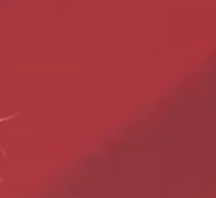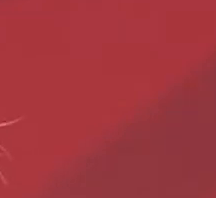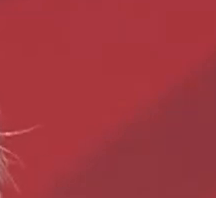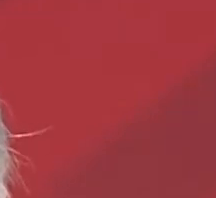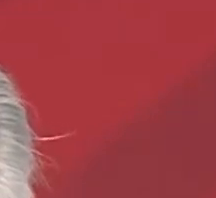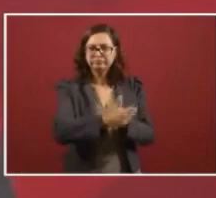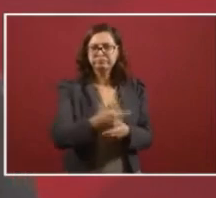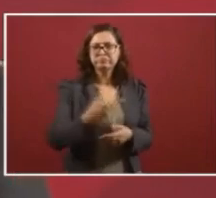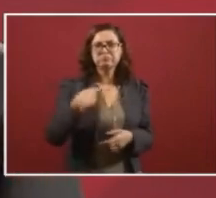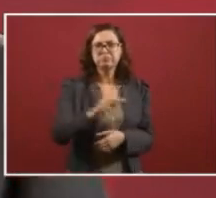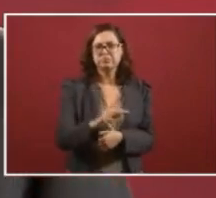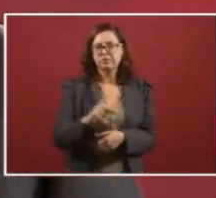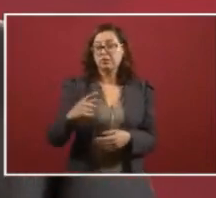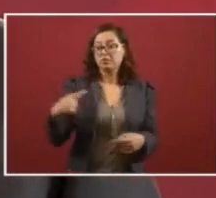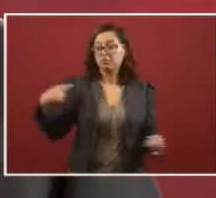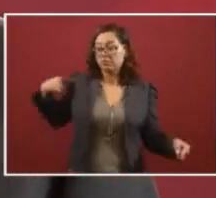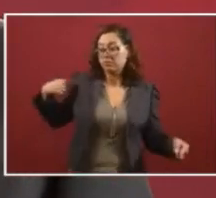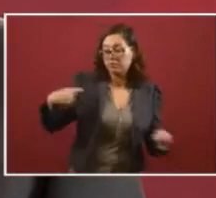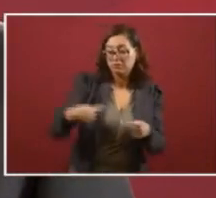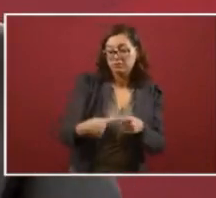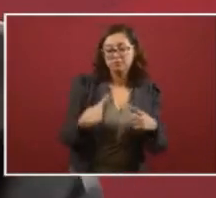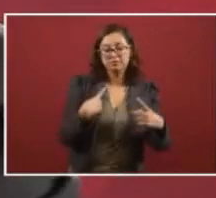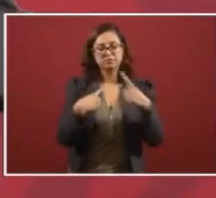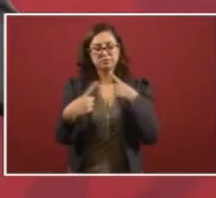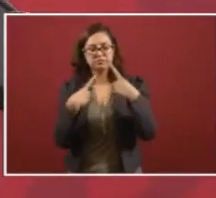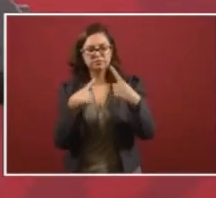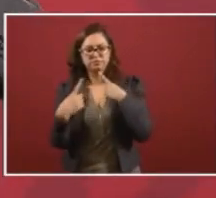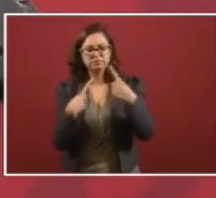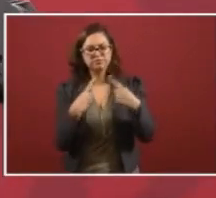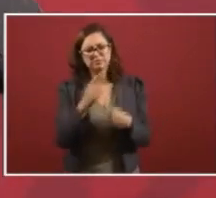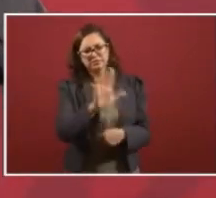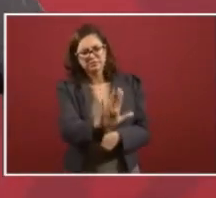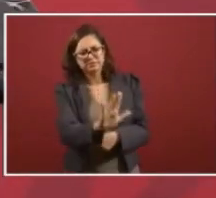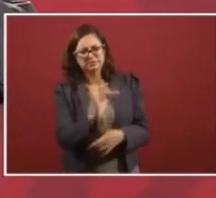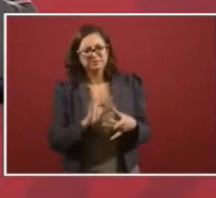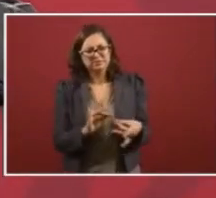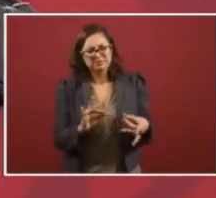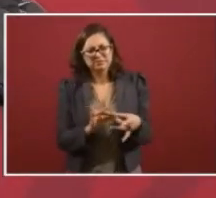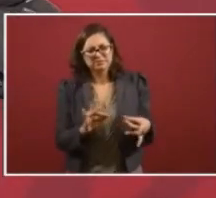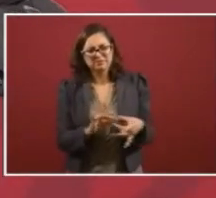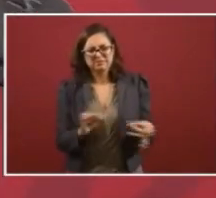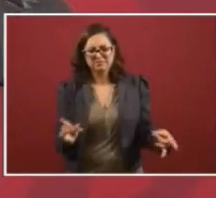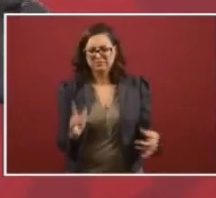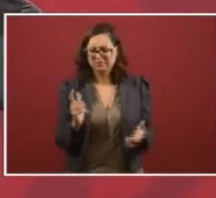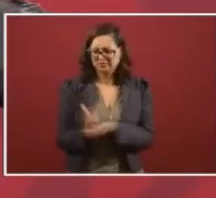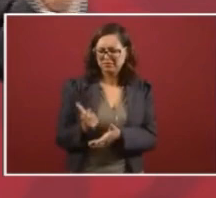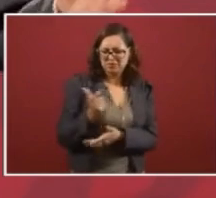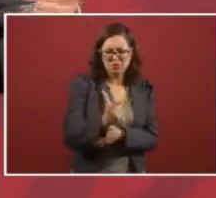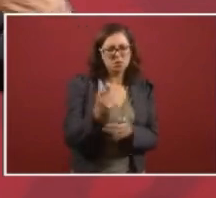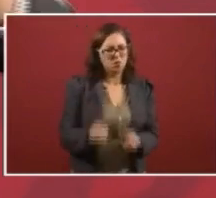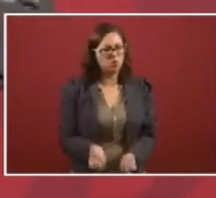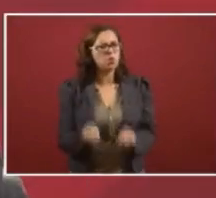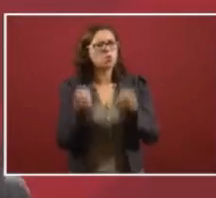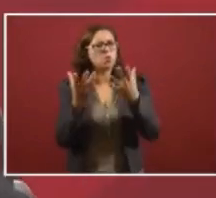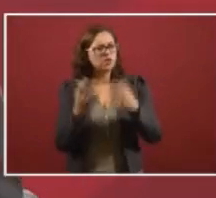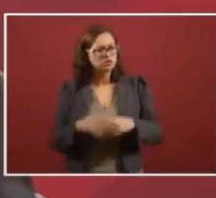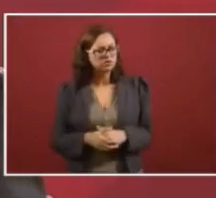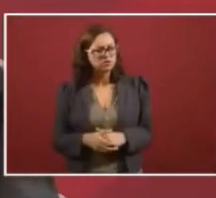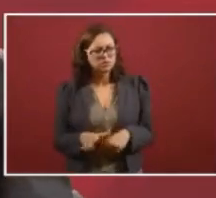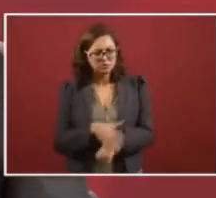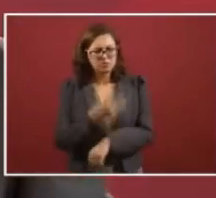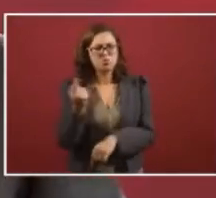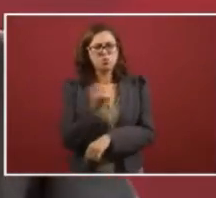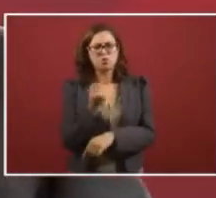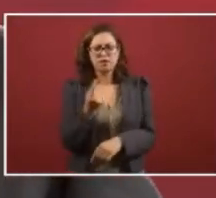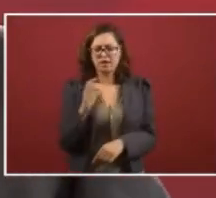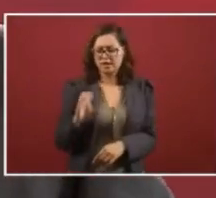But the discussion that was done was to define the character of the tariff